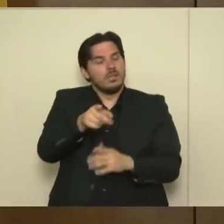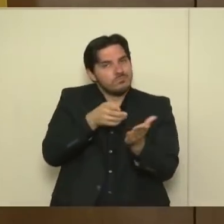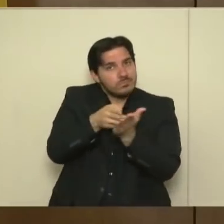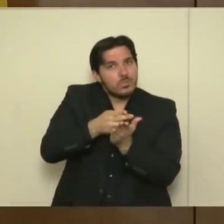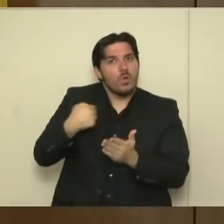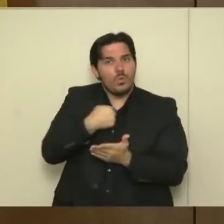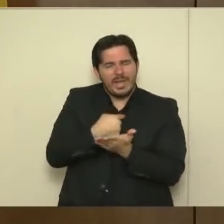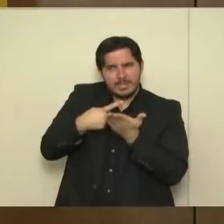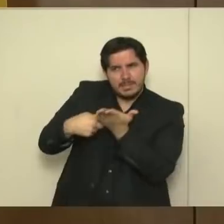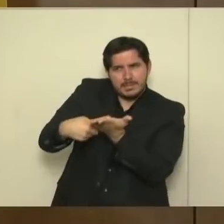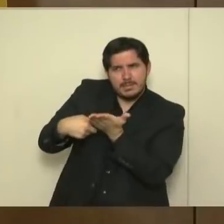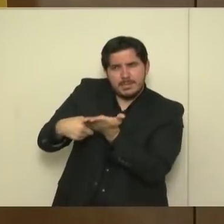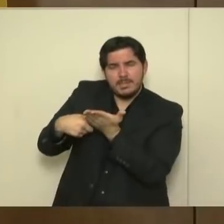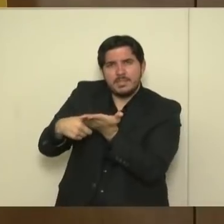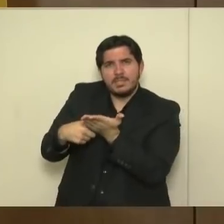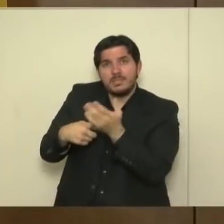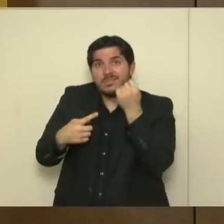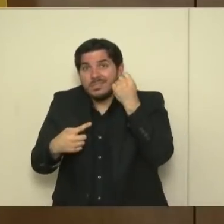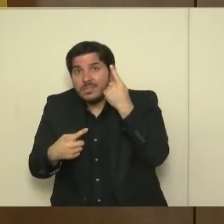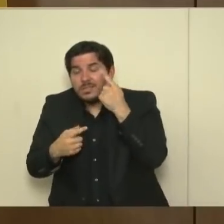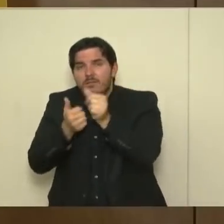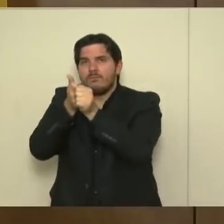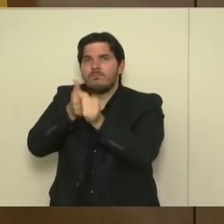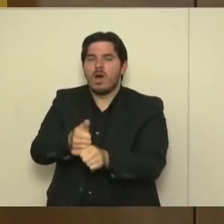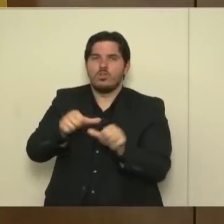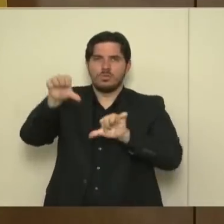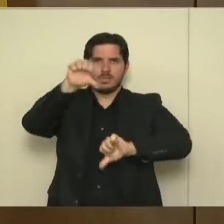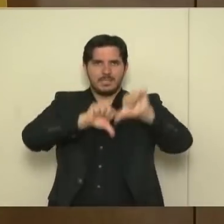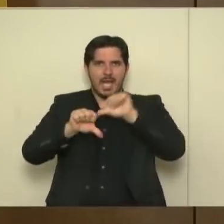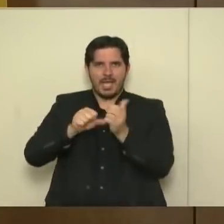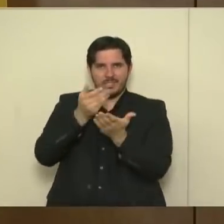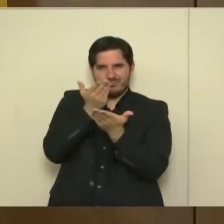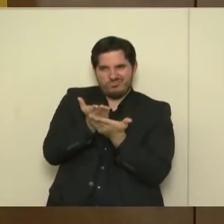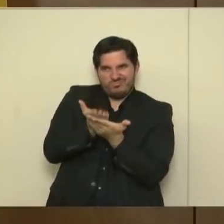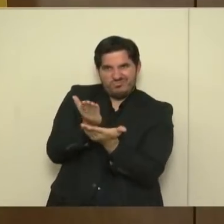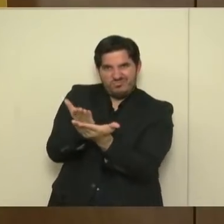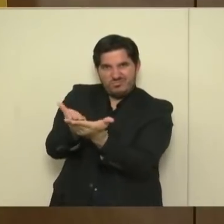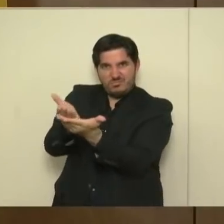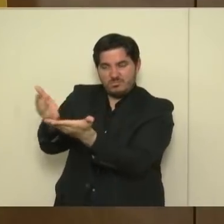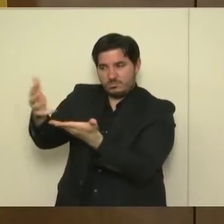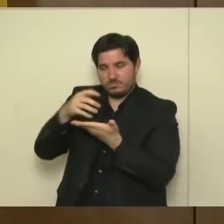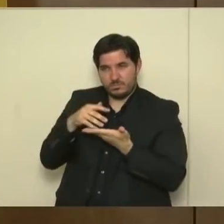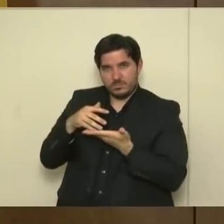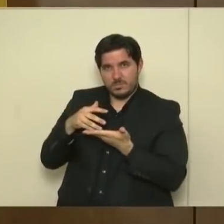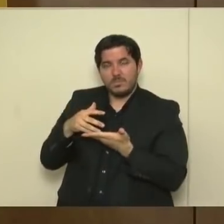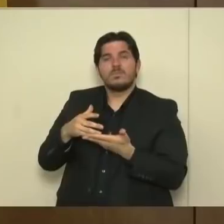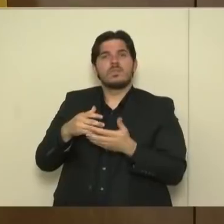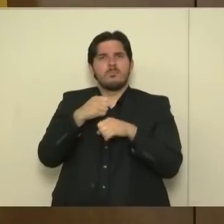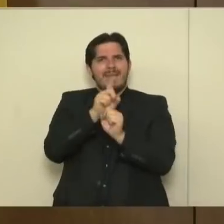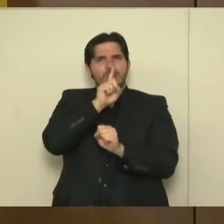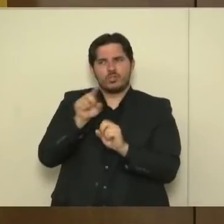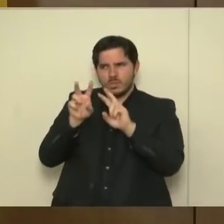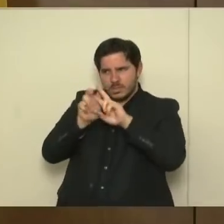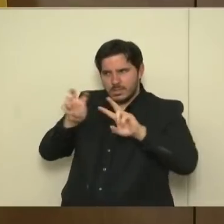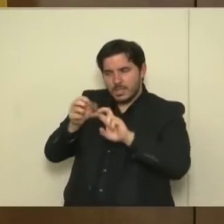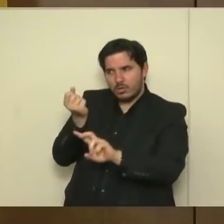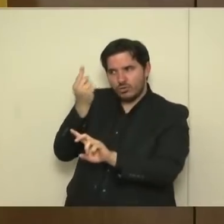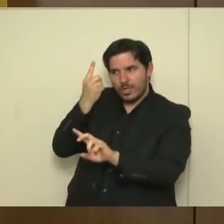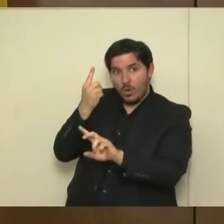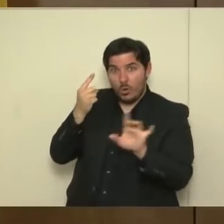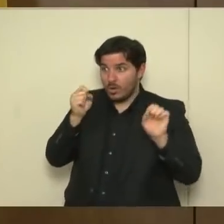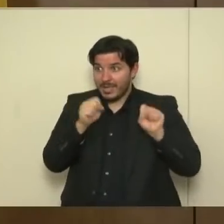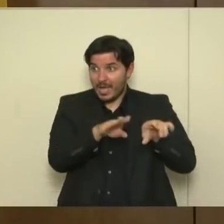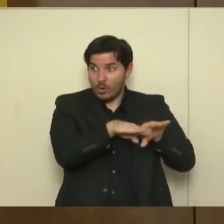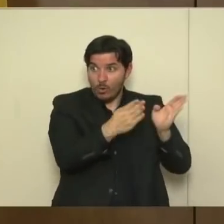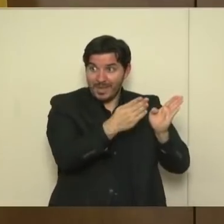the science, but we make sure that we all understand and we're clear that we have an opportunity to introduce risk and what we are introducing, right? What are the